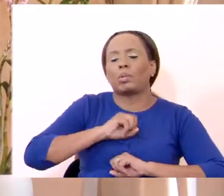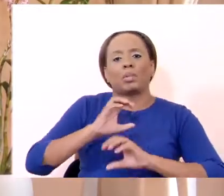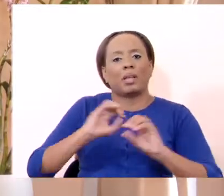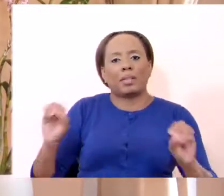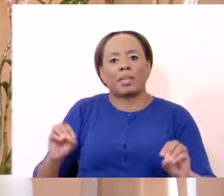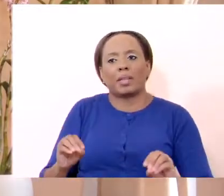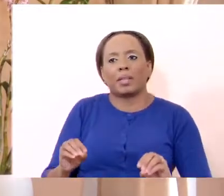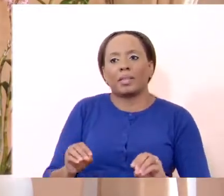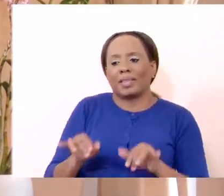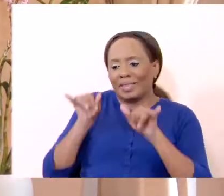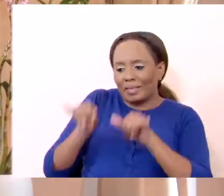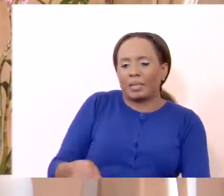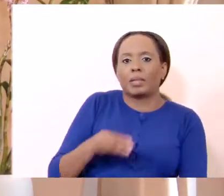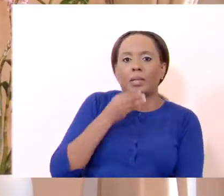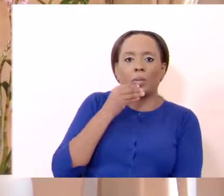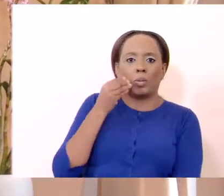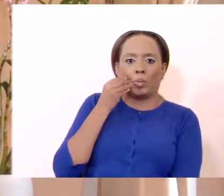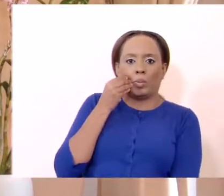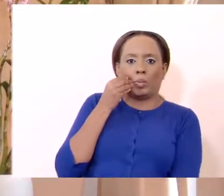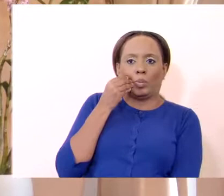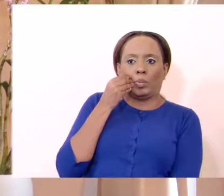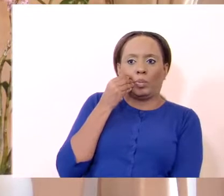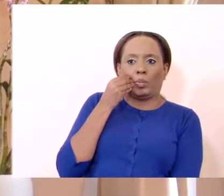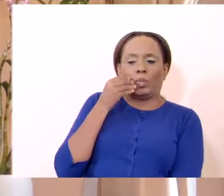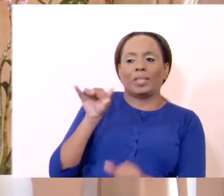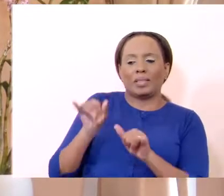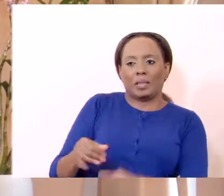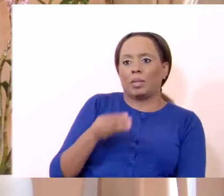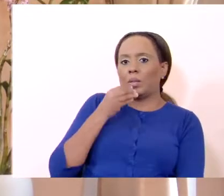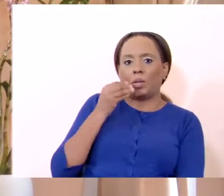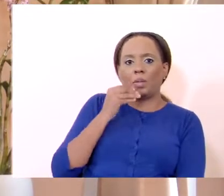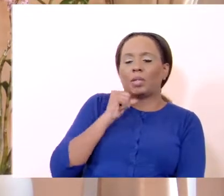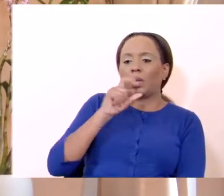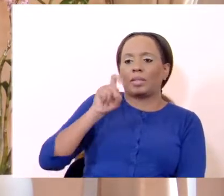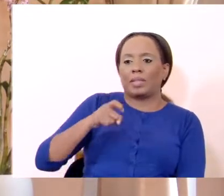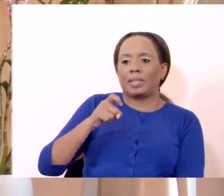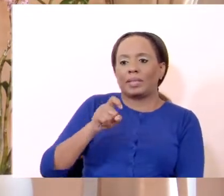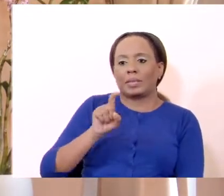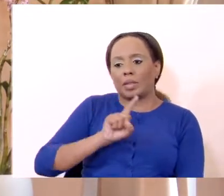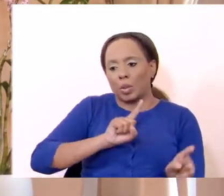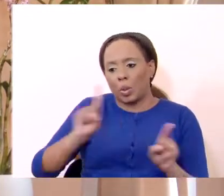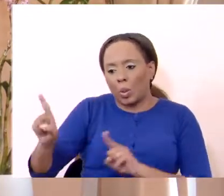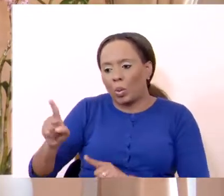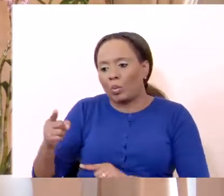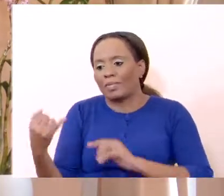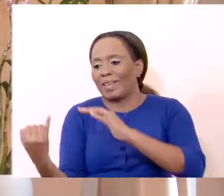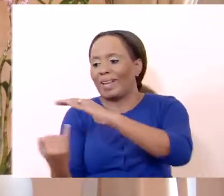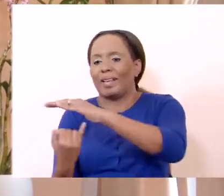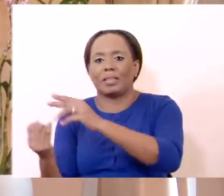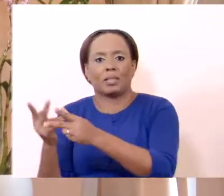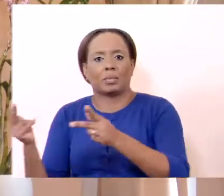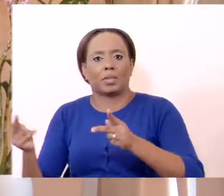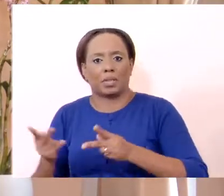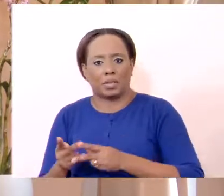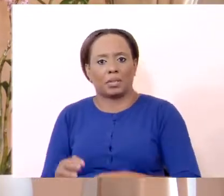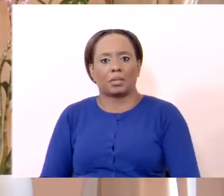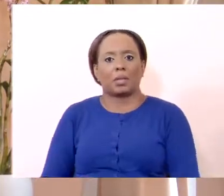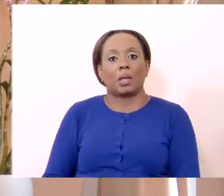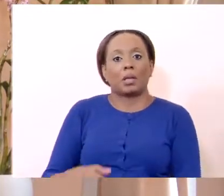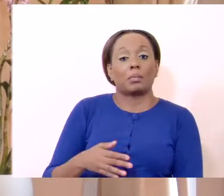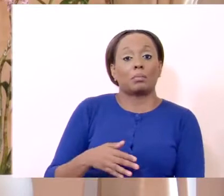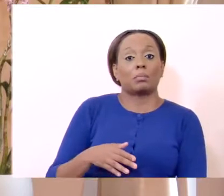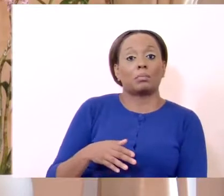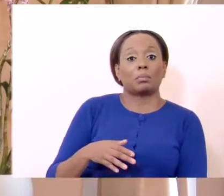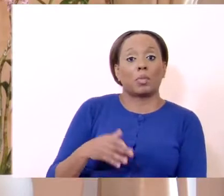They are allowed to isolate at home. It depends on capacity. So whereas we have the capacity to isolate persons